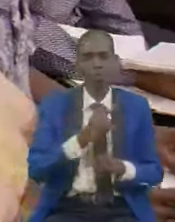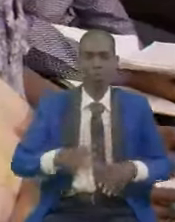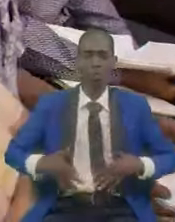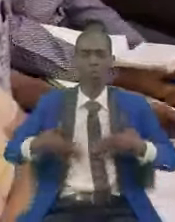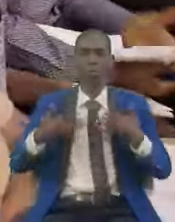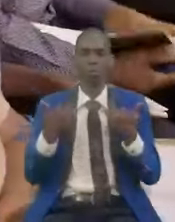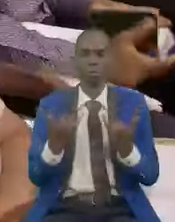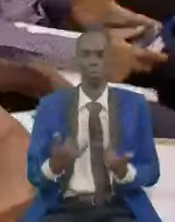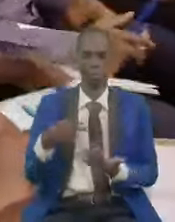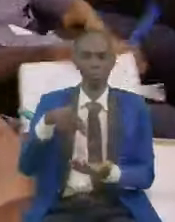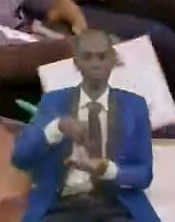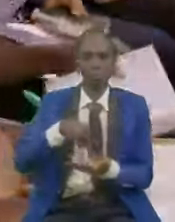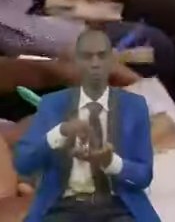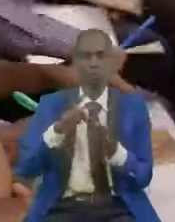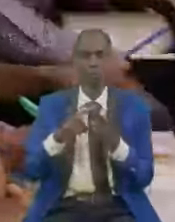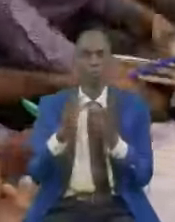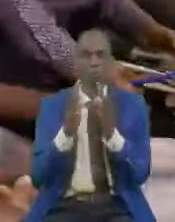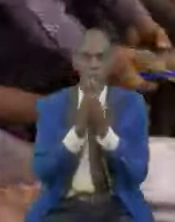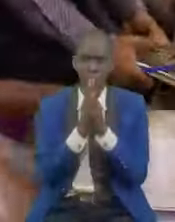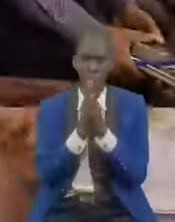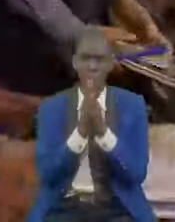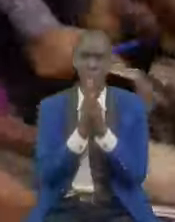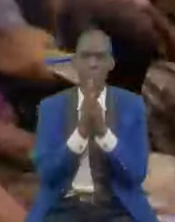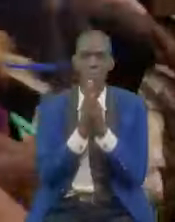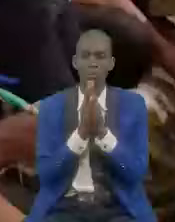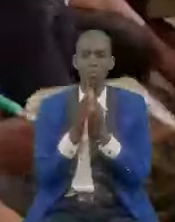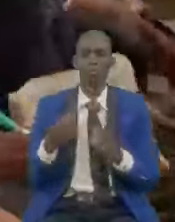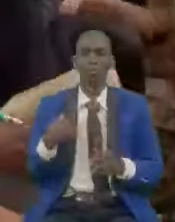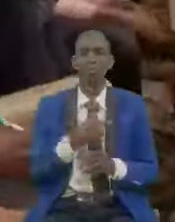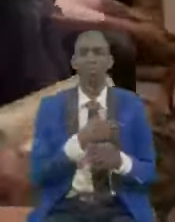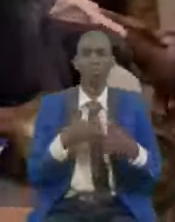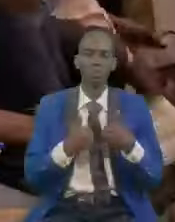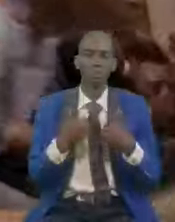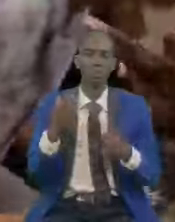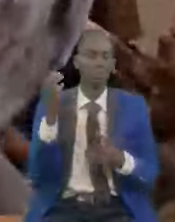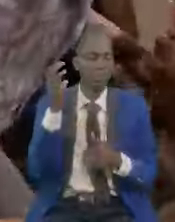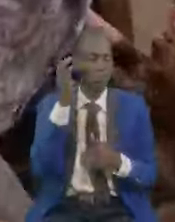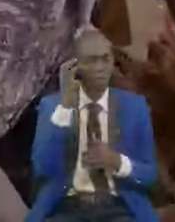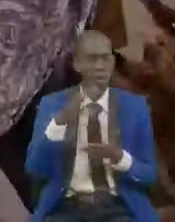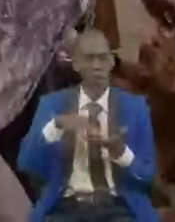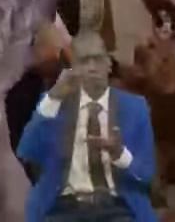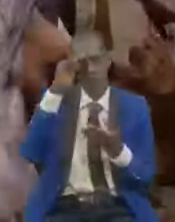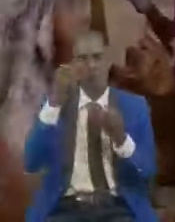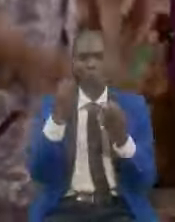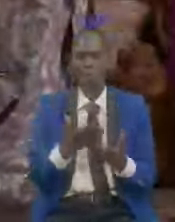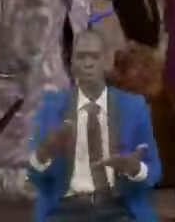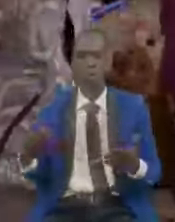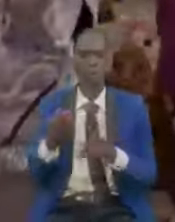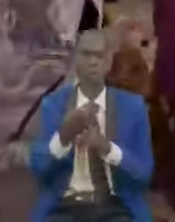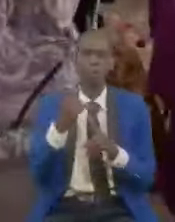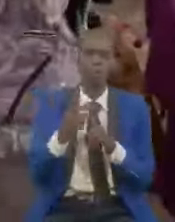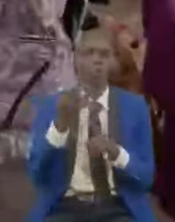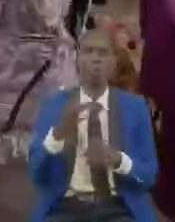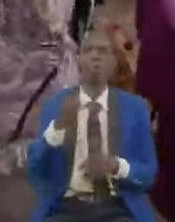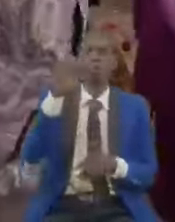up now and talk to the Lord in prayer. We've had quite a lot tonight of the word of God, and